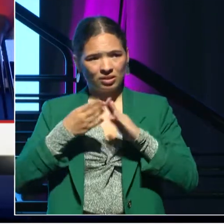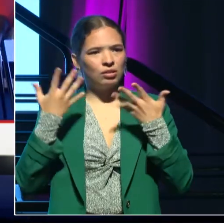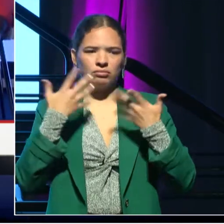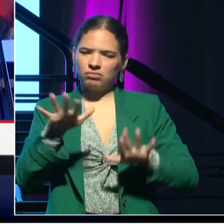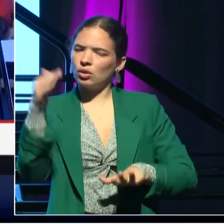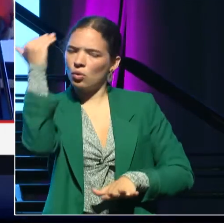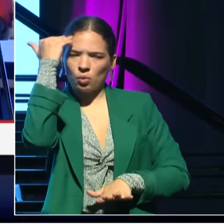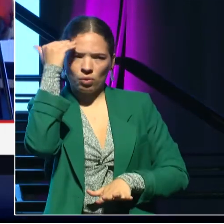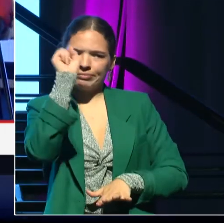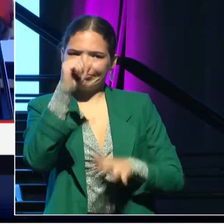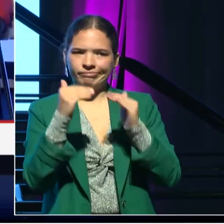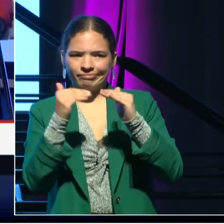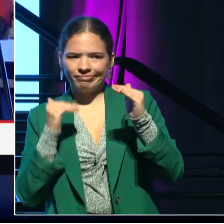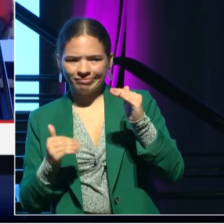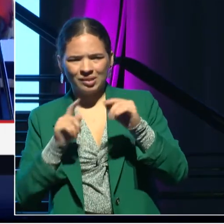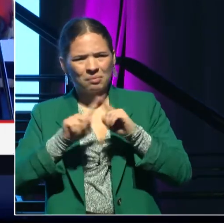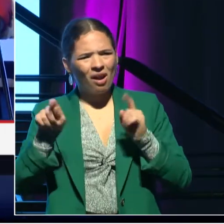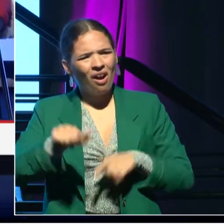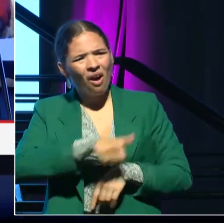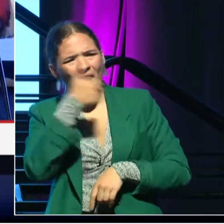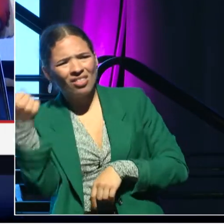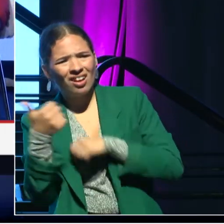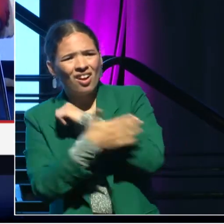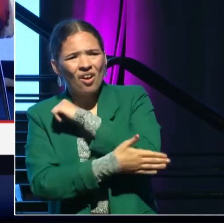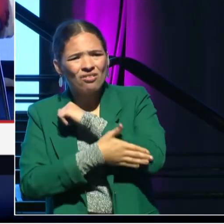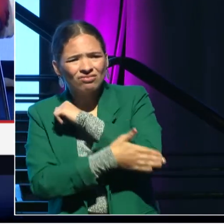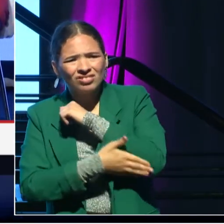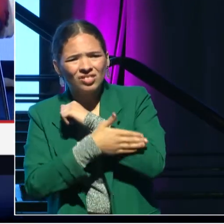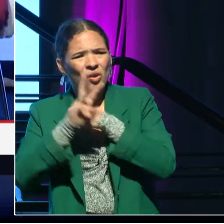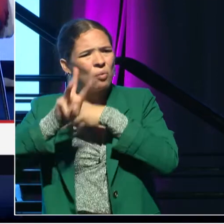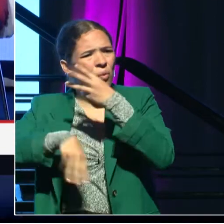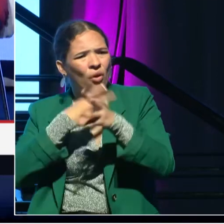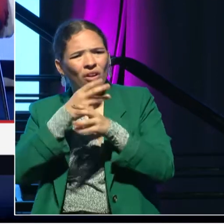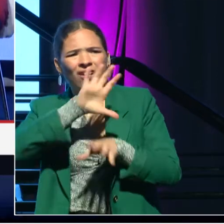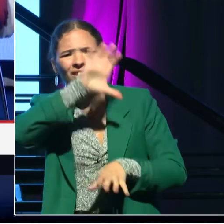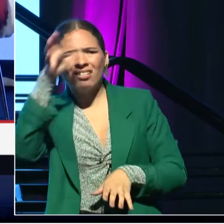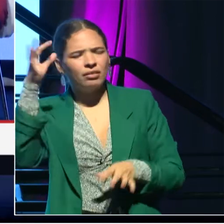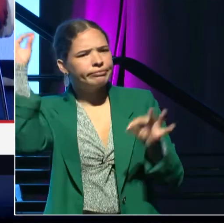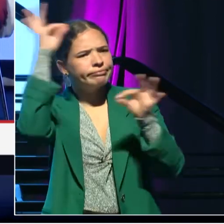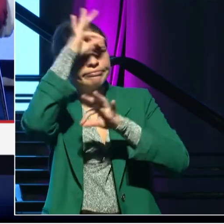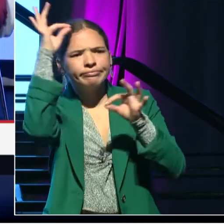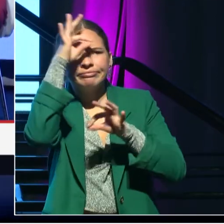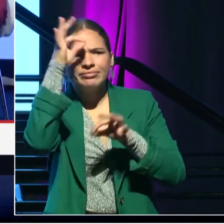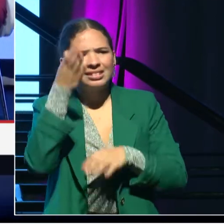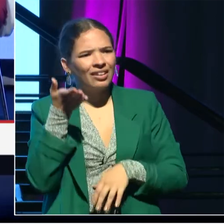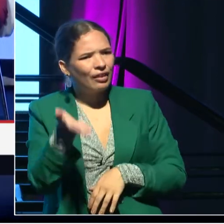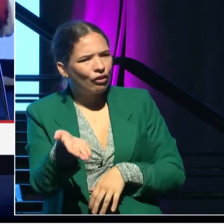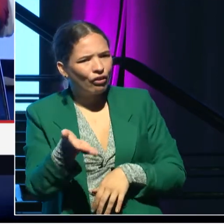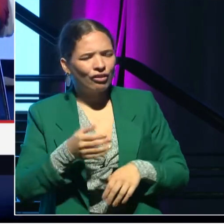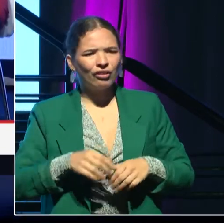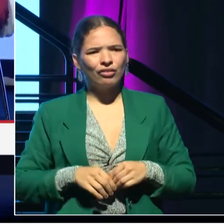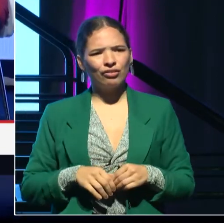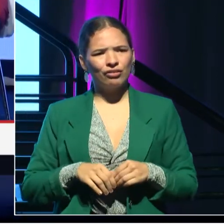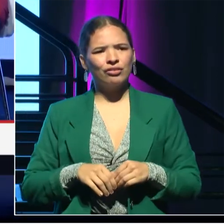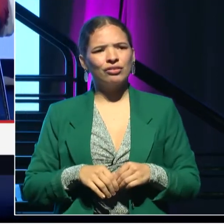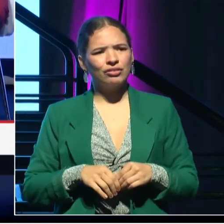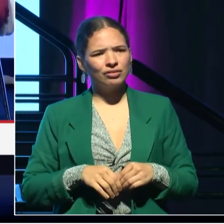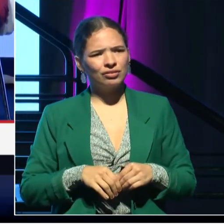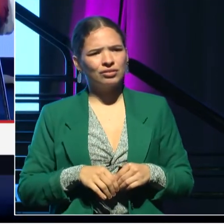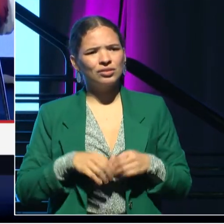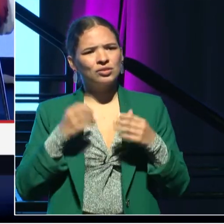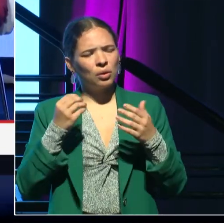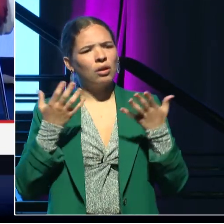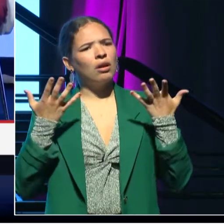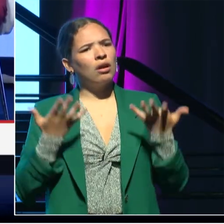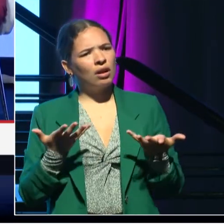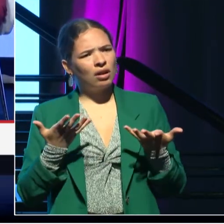reason, the rest of the country and perhaps the rest of the world did not know these disparities existed. Can you talk to us a little bit, as a